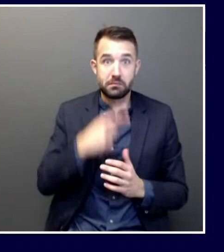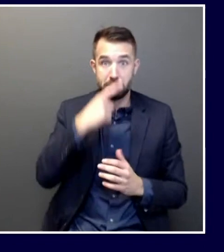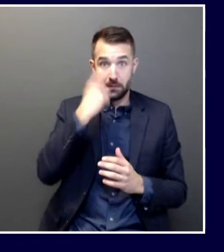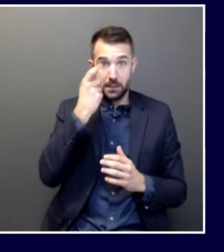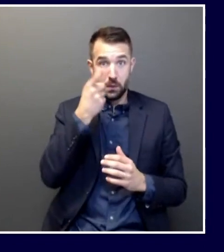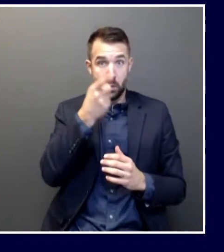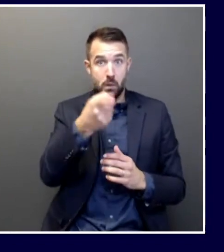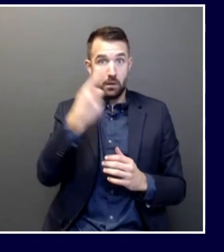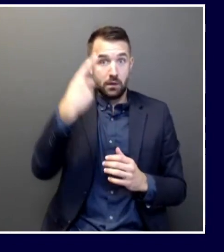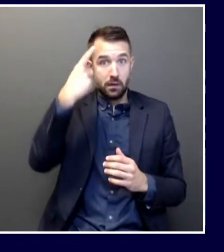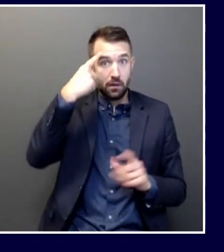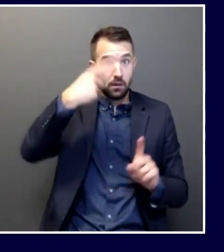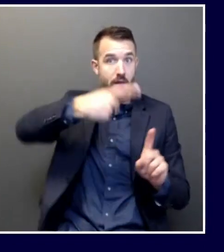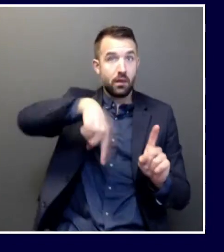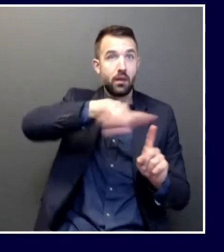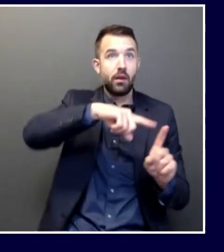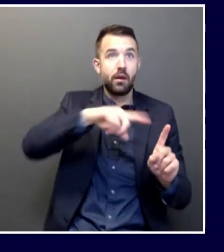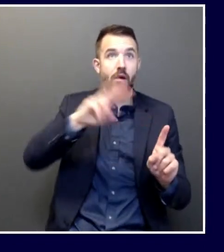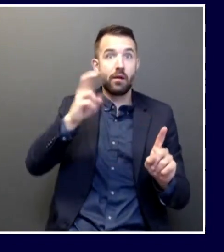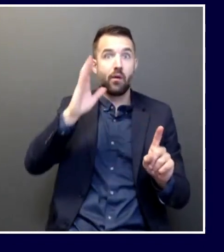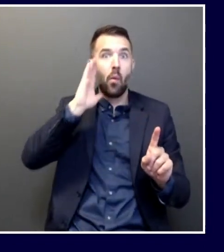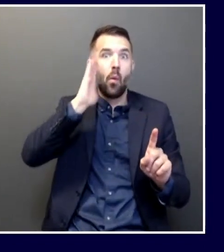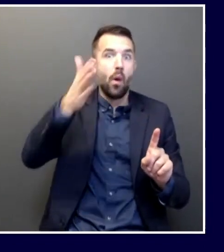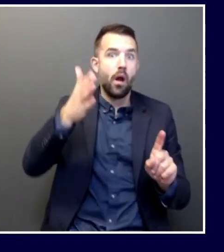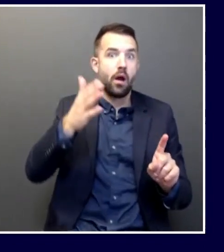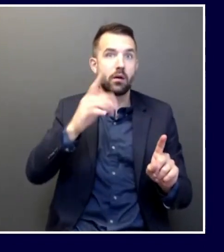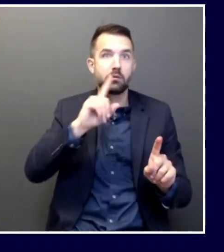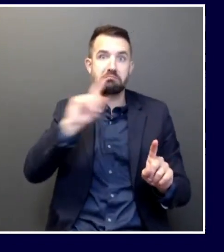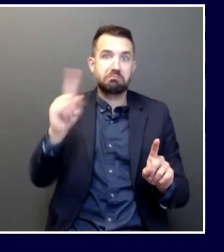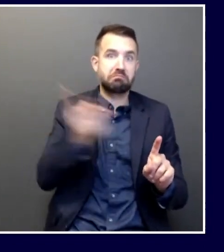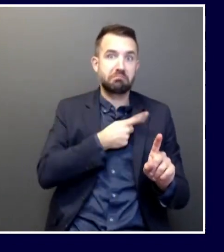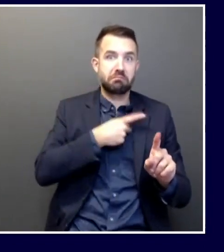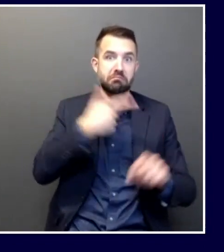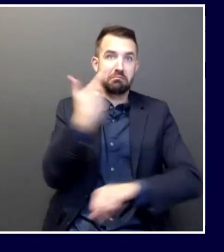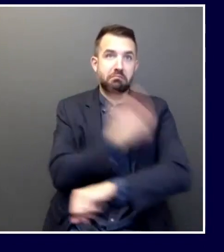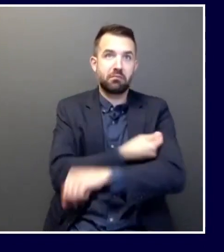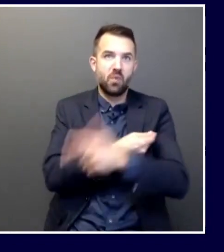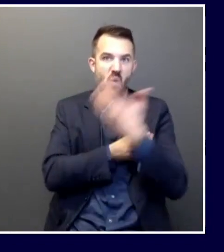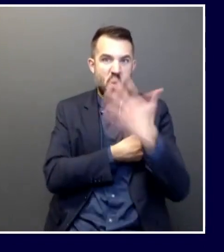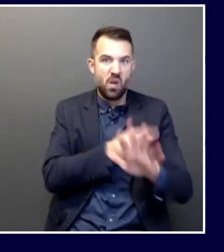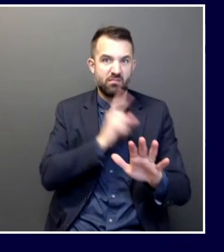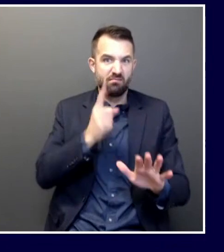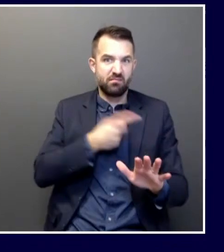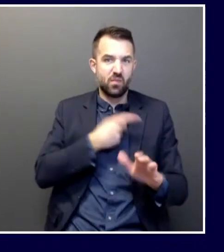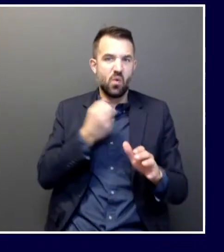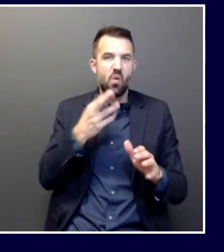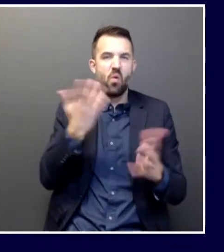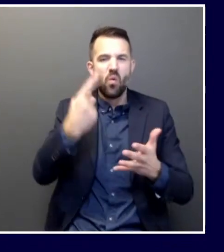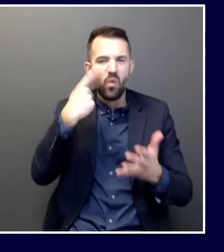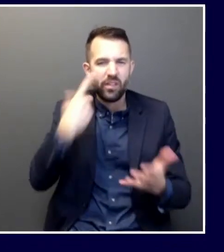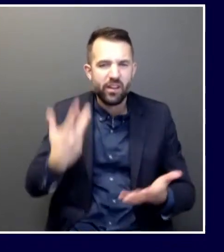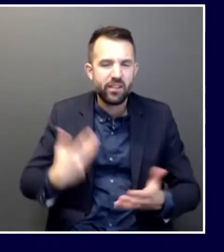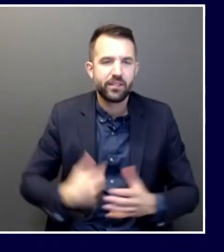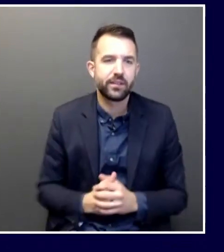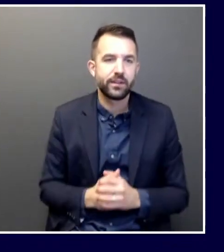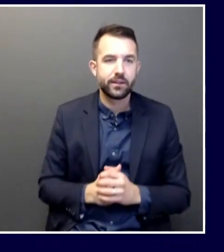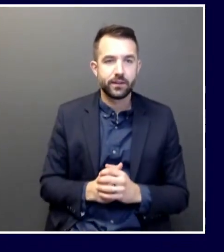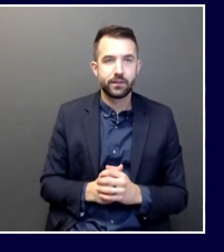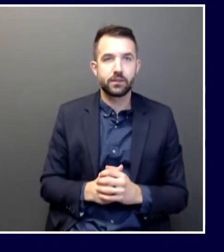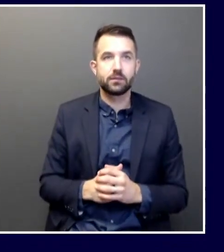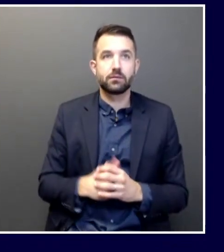maybe they already are subject to it? Eric, that's a great question. My team and I were discussing that exact question this